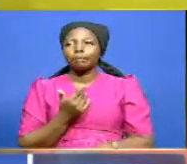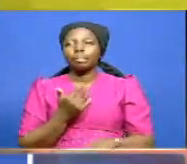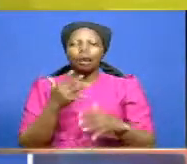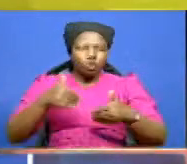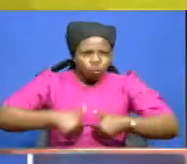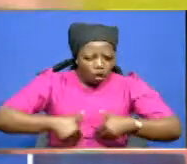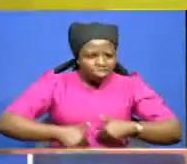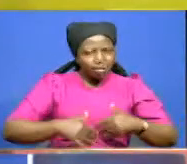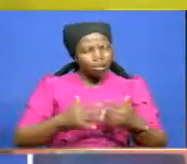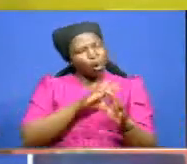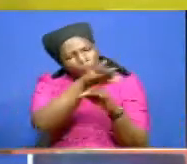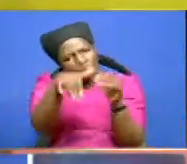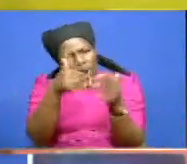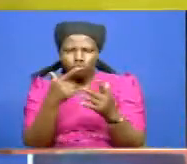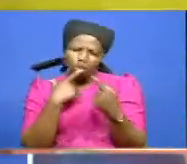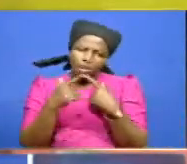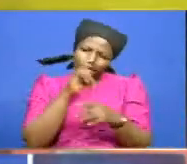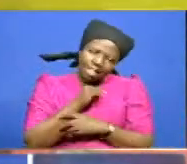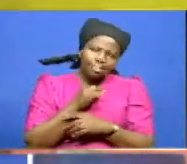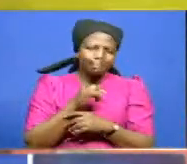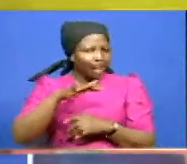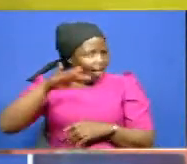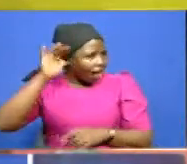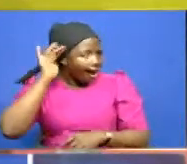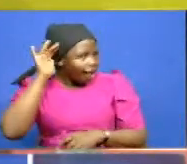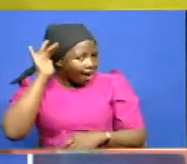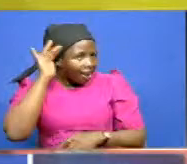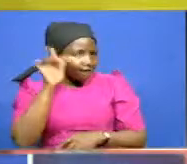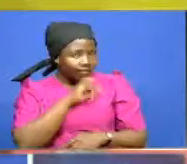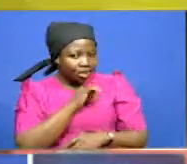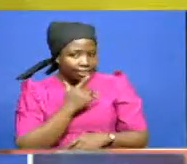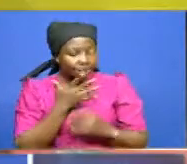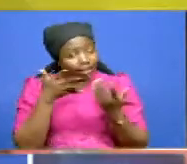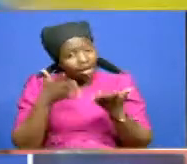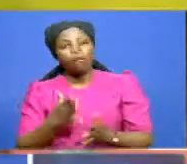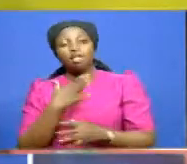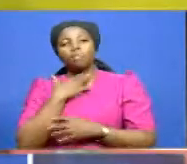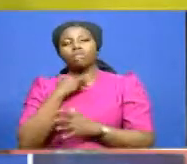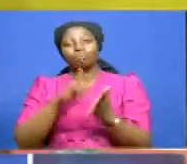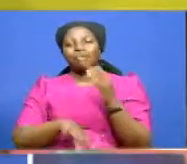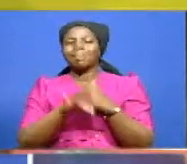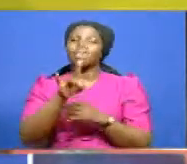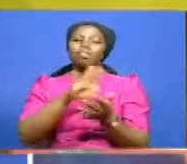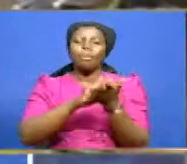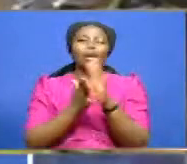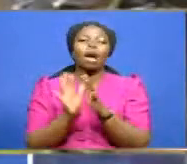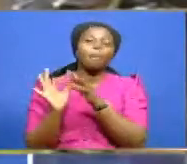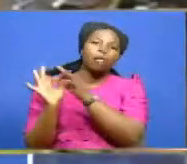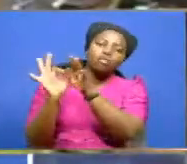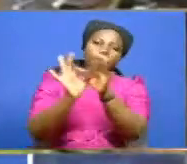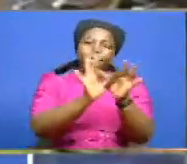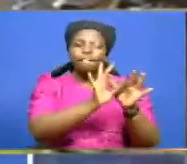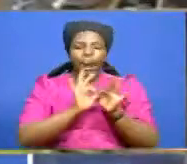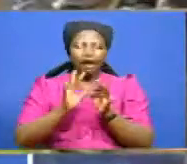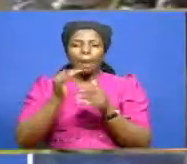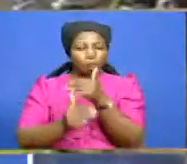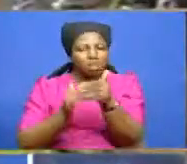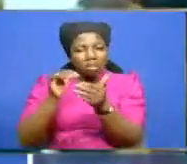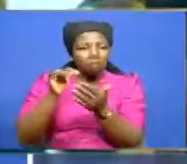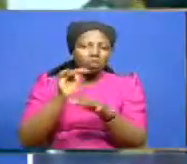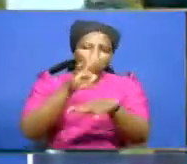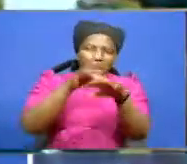Vijana kila mtu ameongea na tutasikizwa. Do we want this to be a unifying process? Calls for further